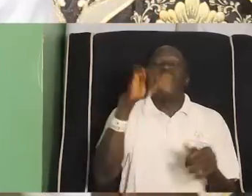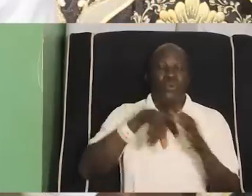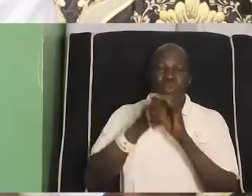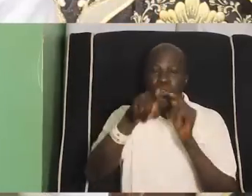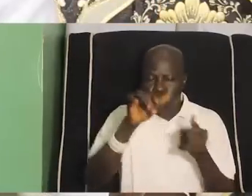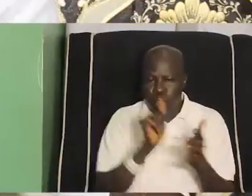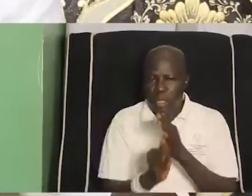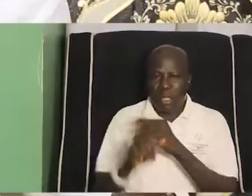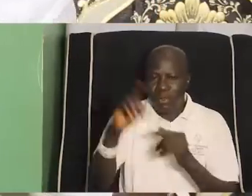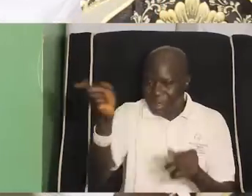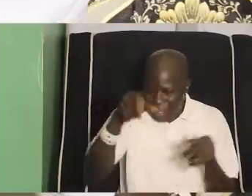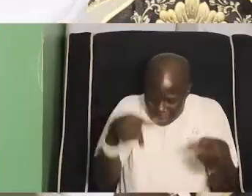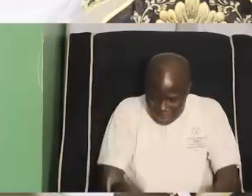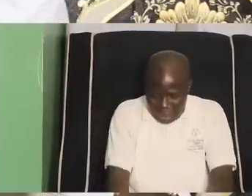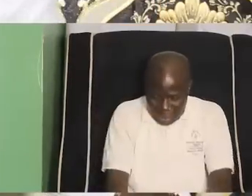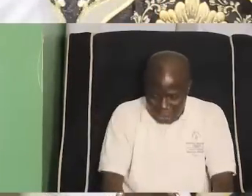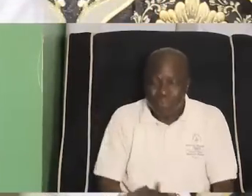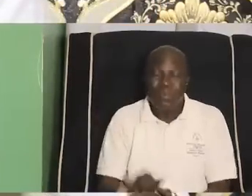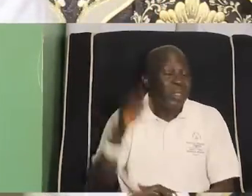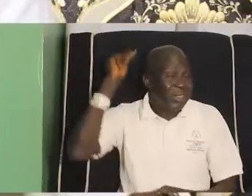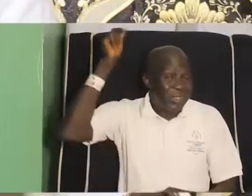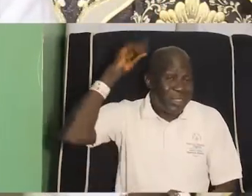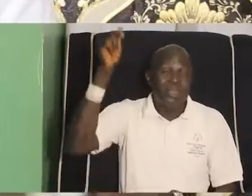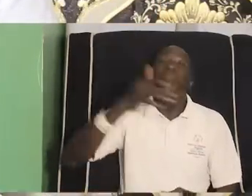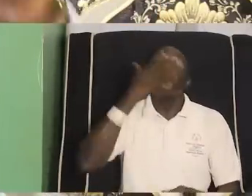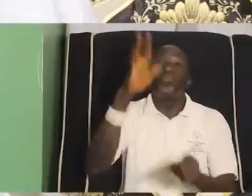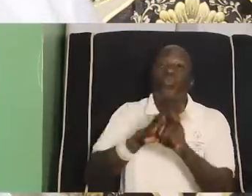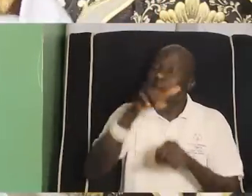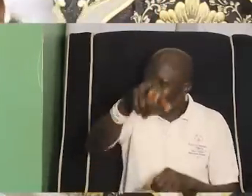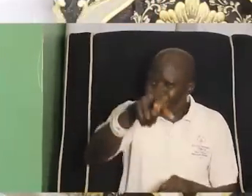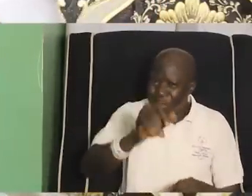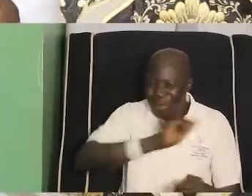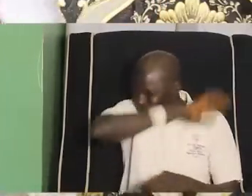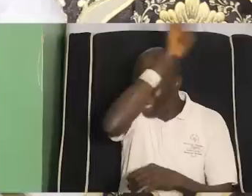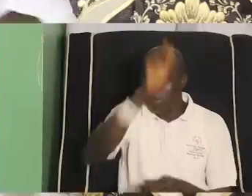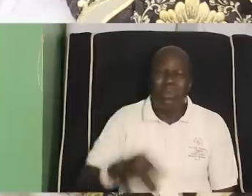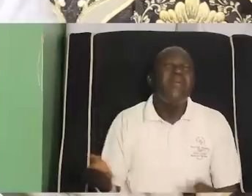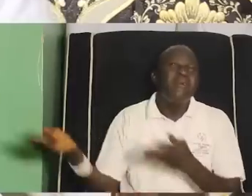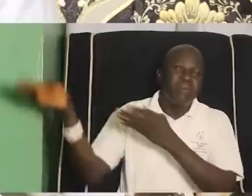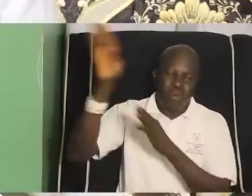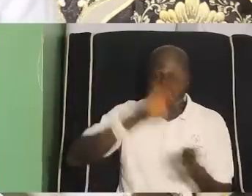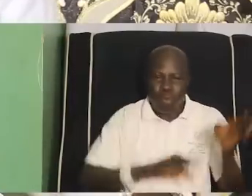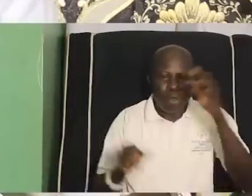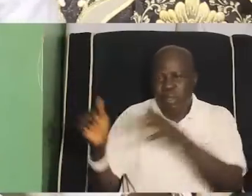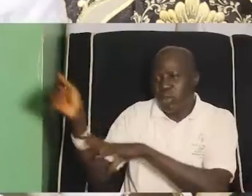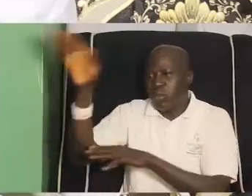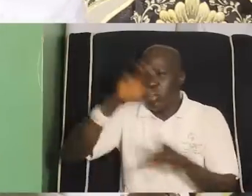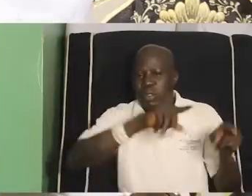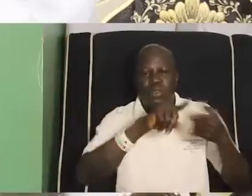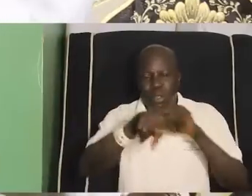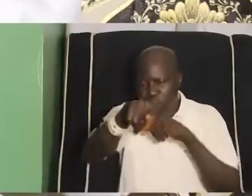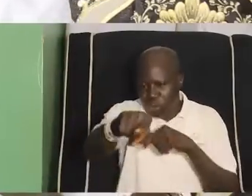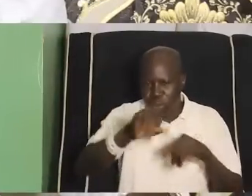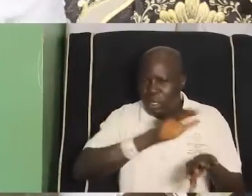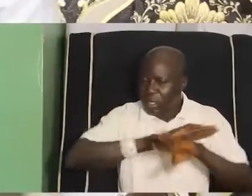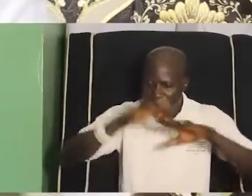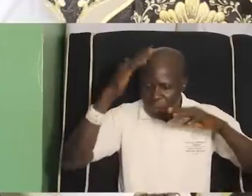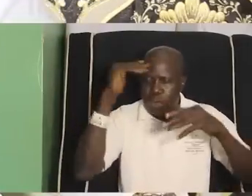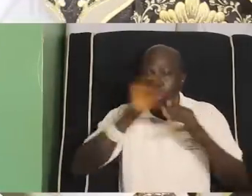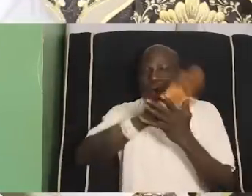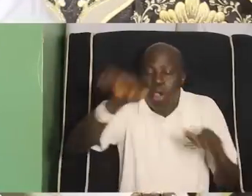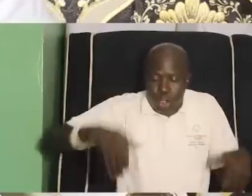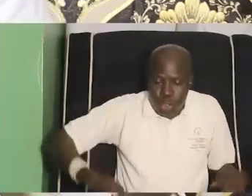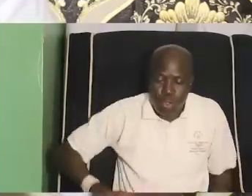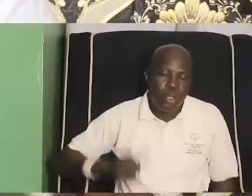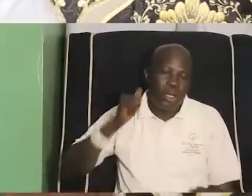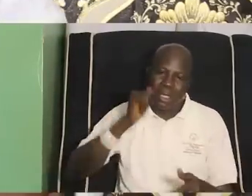Yes. Láti ijọ́ tí ènìyàn ti ń ṣàdéhùn pẹ̀lú ẹ̀. See, they promise you. Àwọn ló gbá ọ débi tó dé. They are the ones that stay with right to the end. Àìmọye ọ̀dọ́bìnrin. A lot